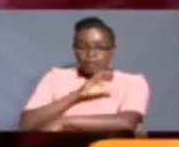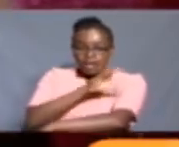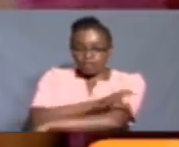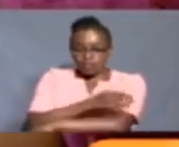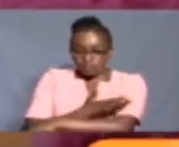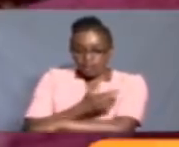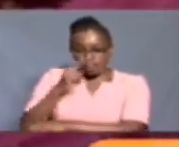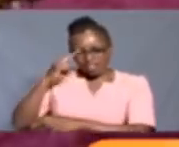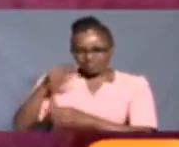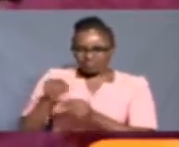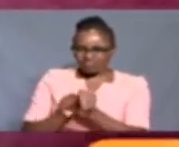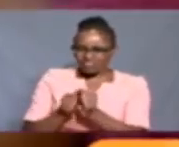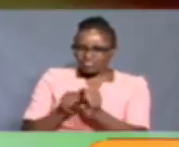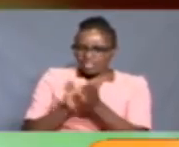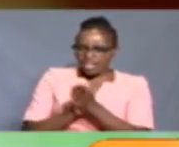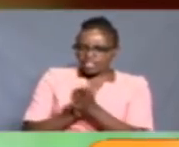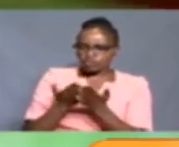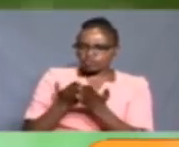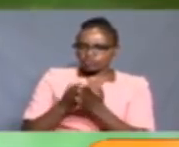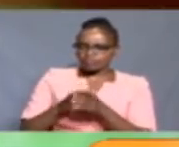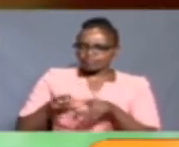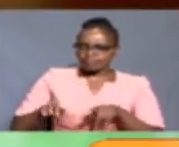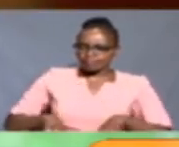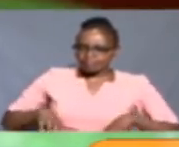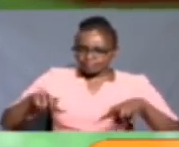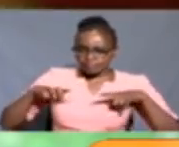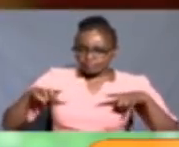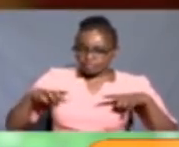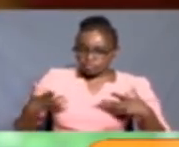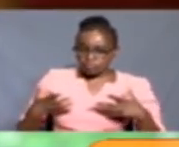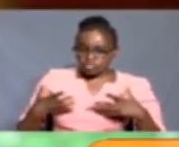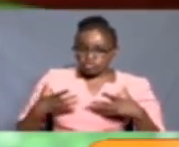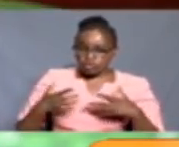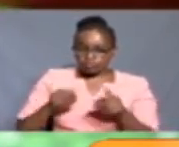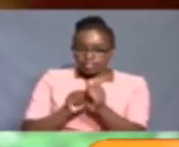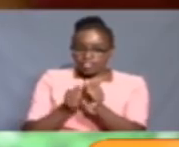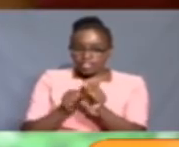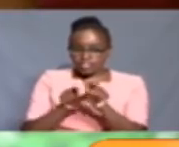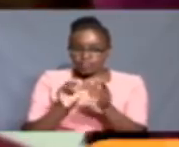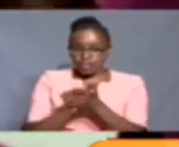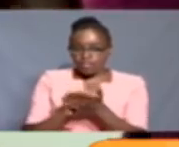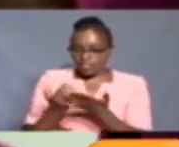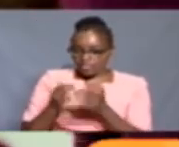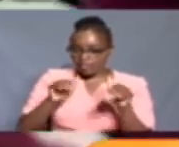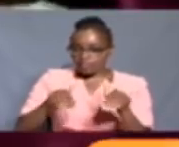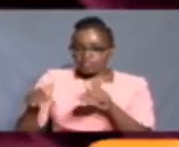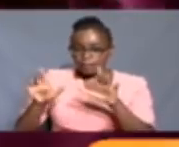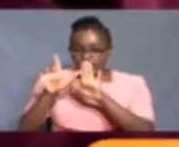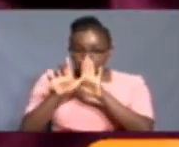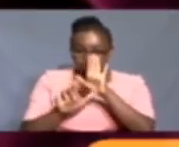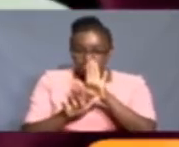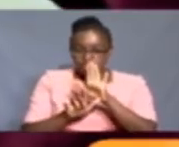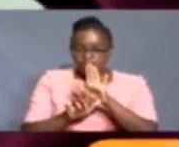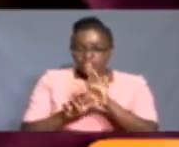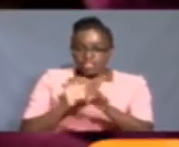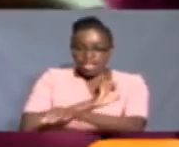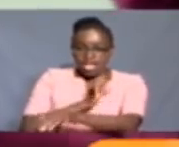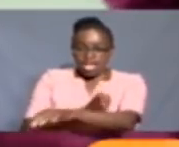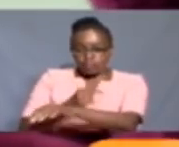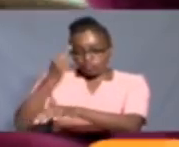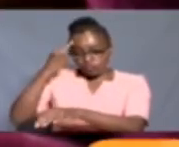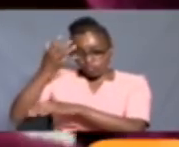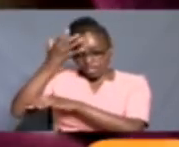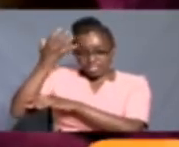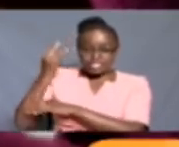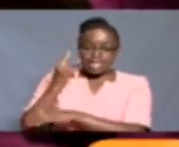physio and occupational therapy, literacy programs, and even farming lessons. The efforts of the sisters